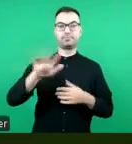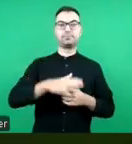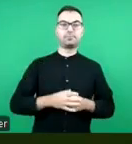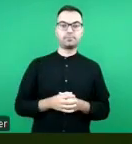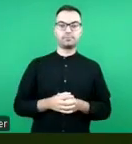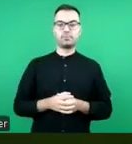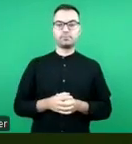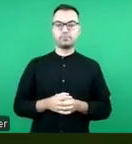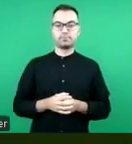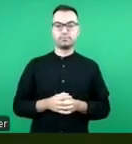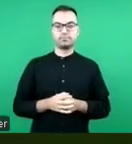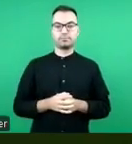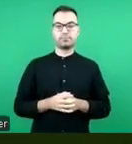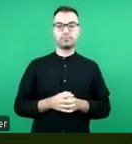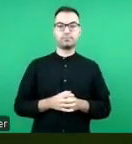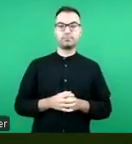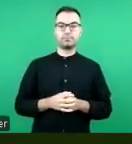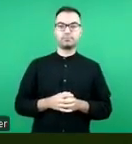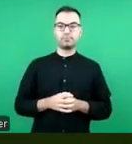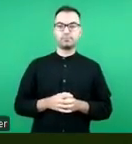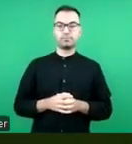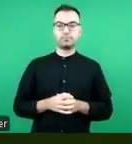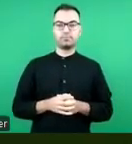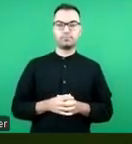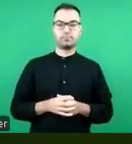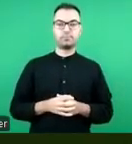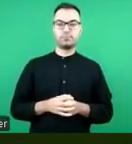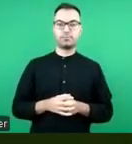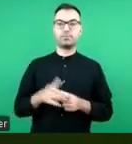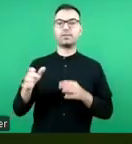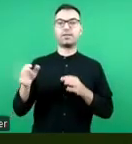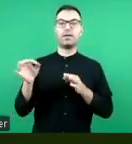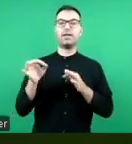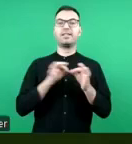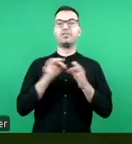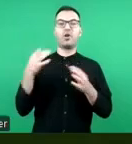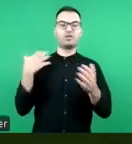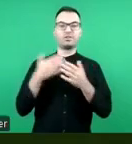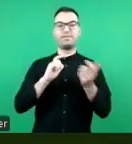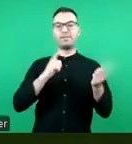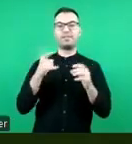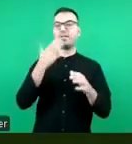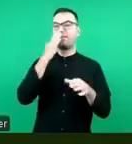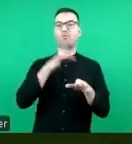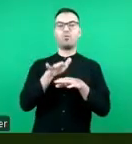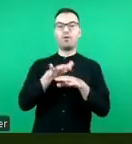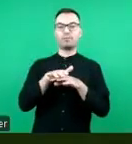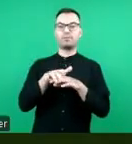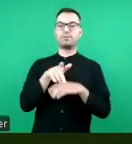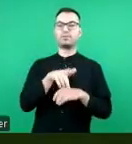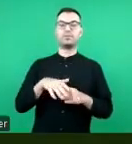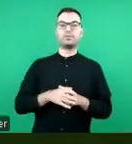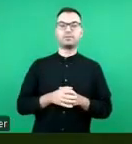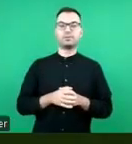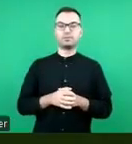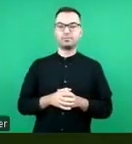And they addressed the question how those historical disturbance actually drive or determine what we